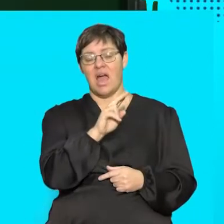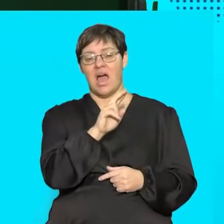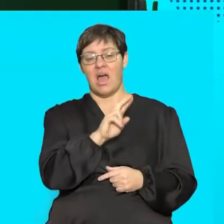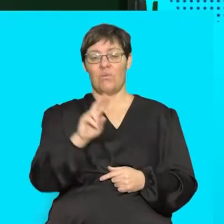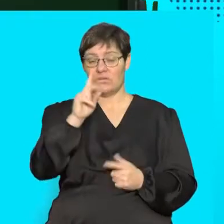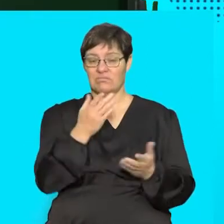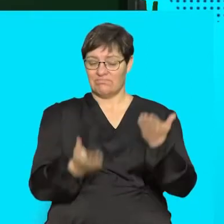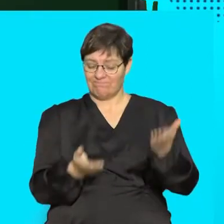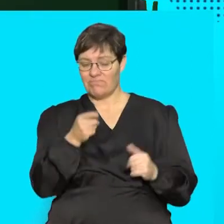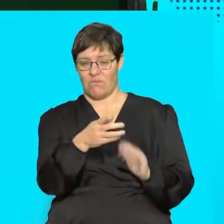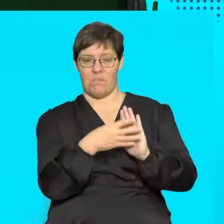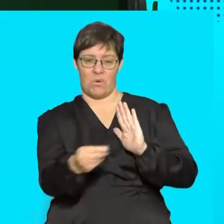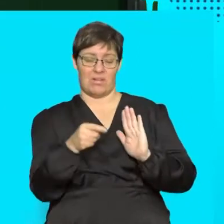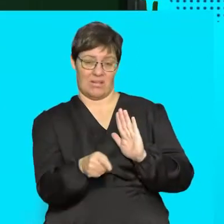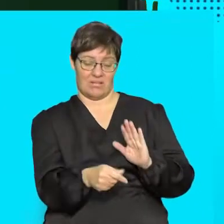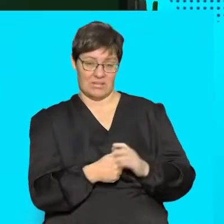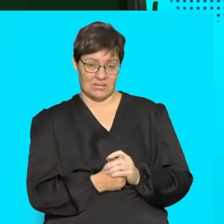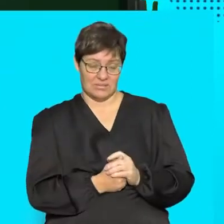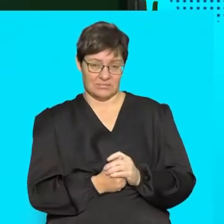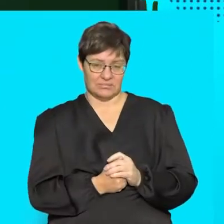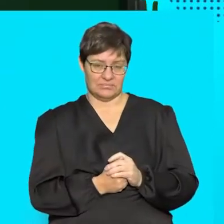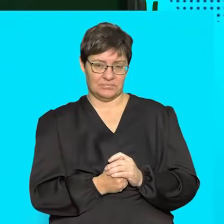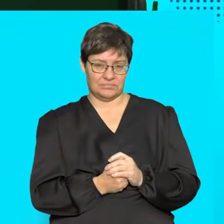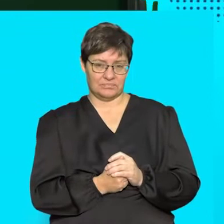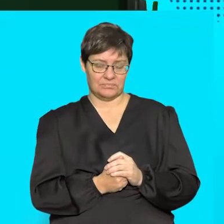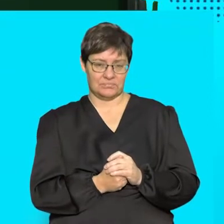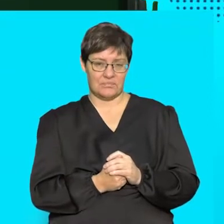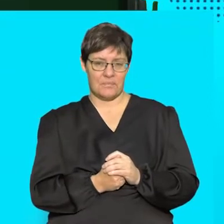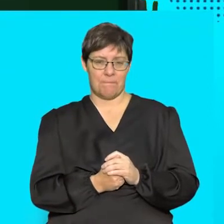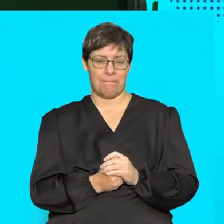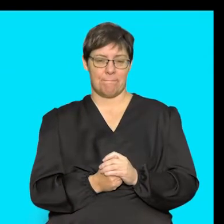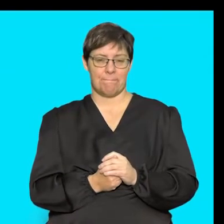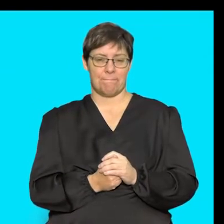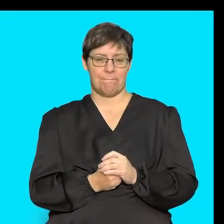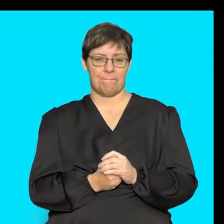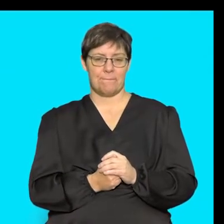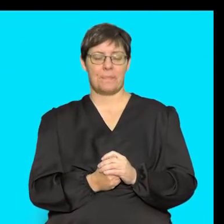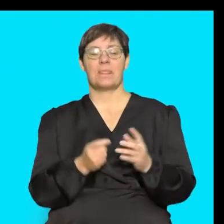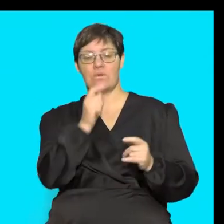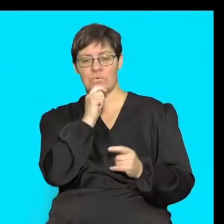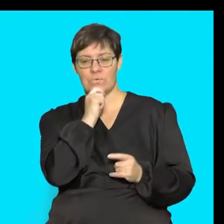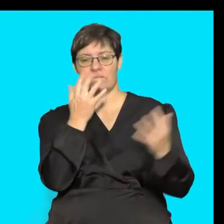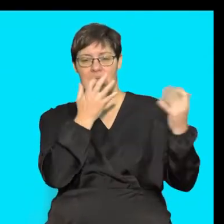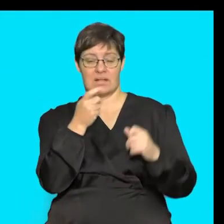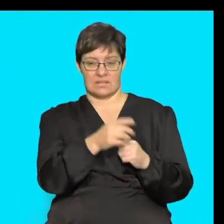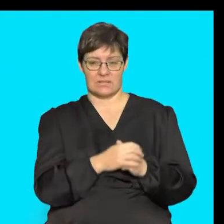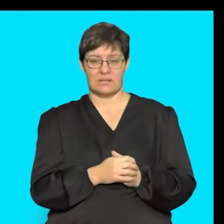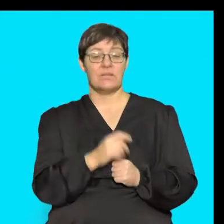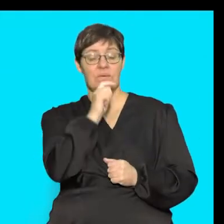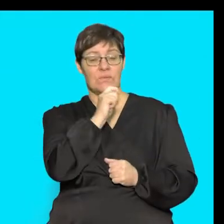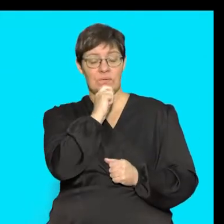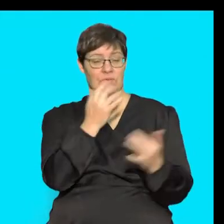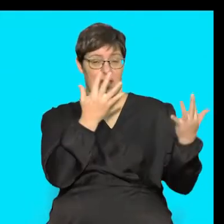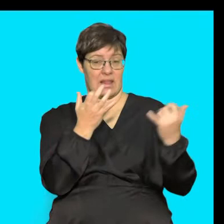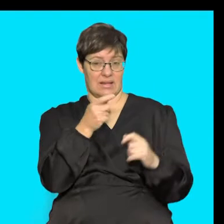of our model. And let's see how we do that, okay? Using our calculator. So